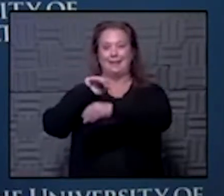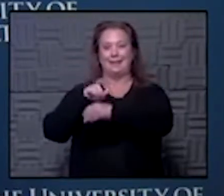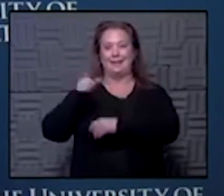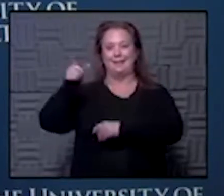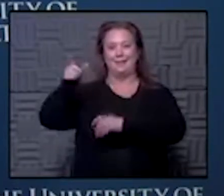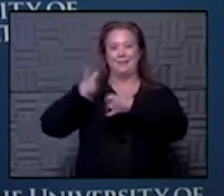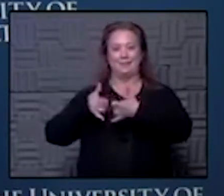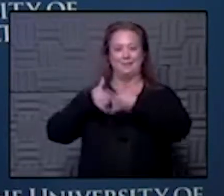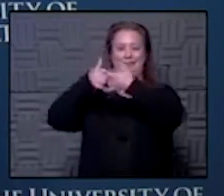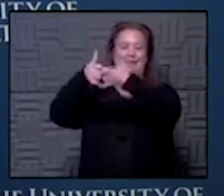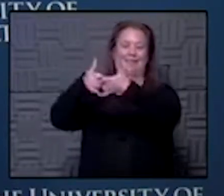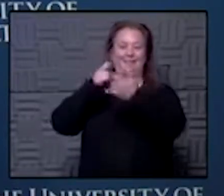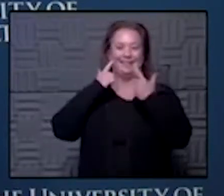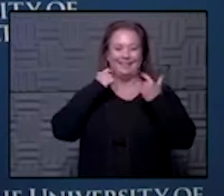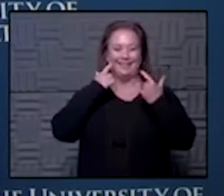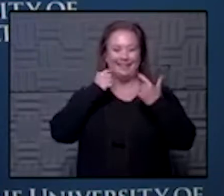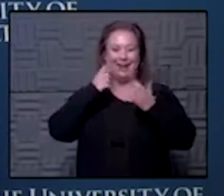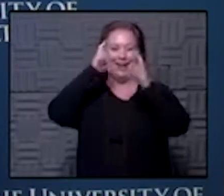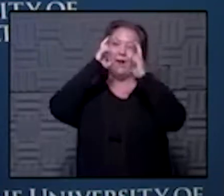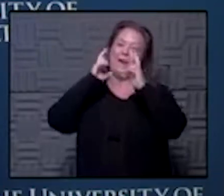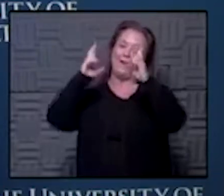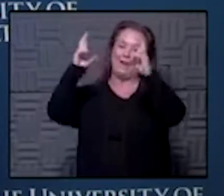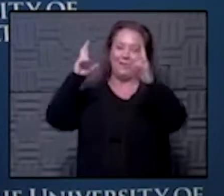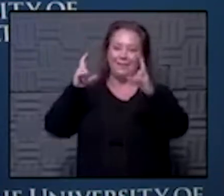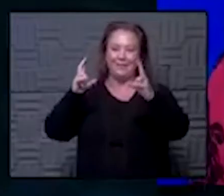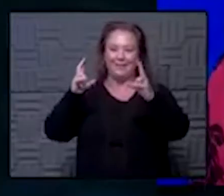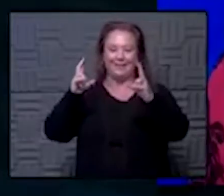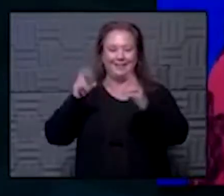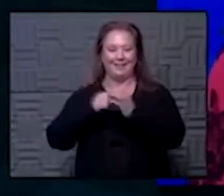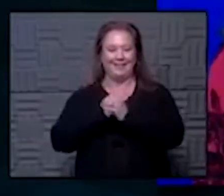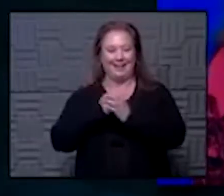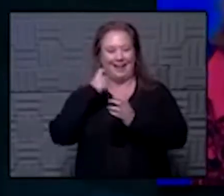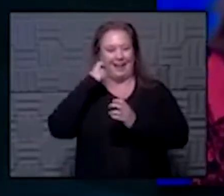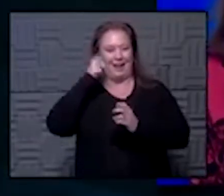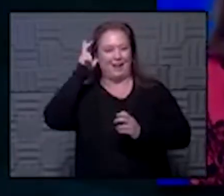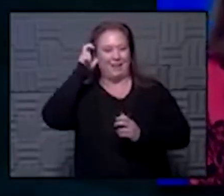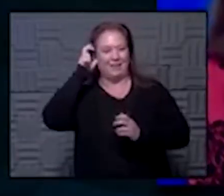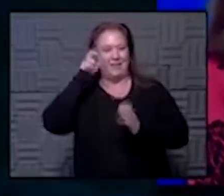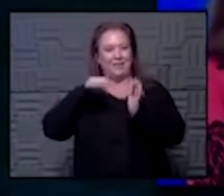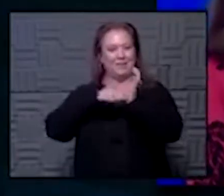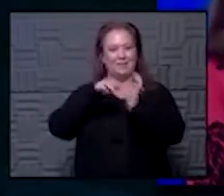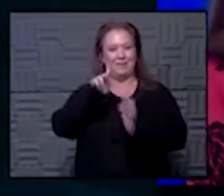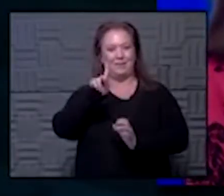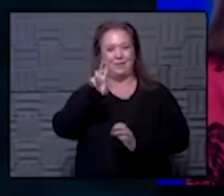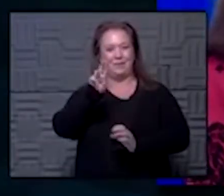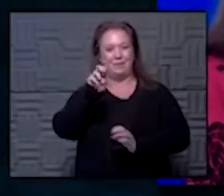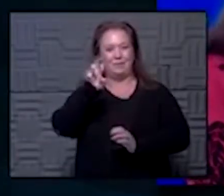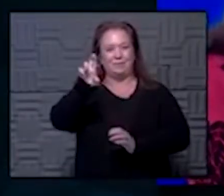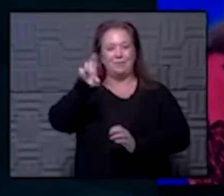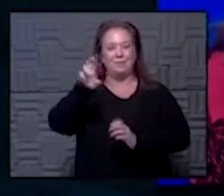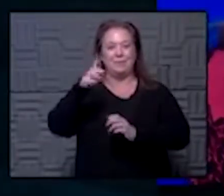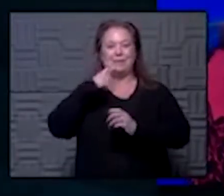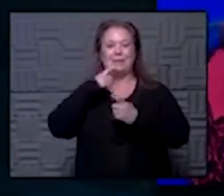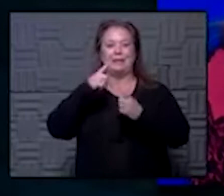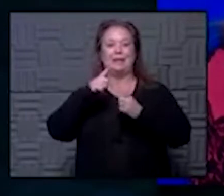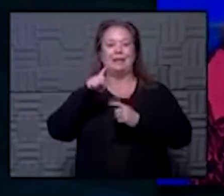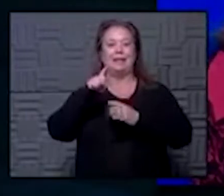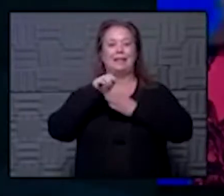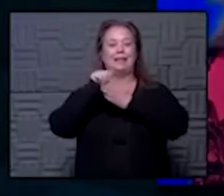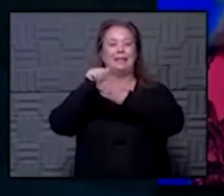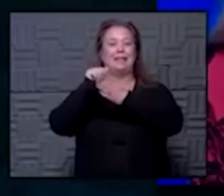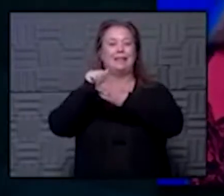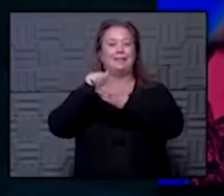was awarded. She was honored as what I just heard Dr. Coomer say this morning, the LOI, which is Leader of the